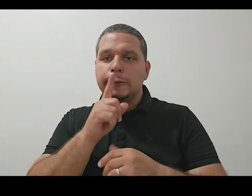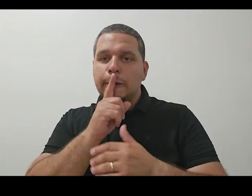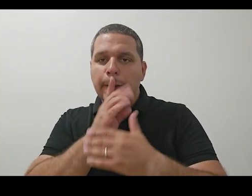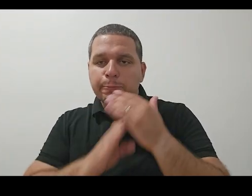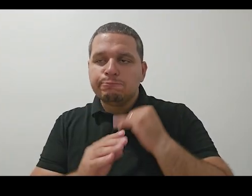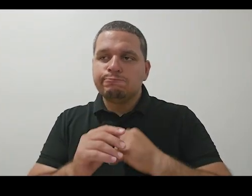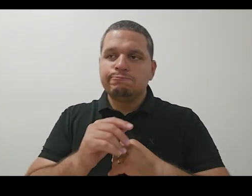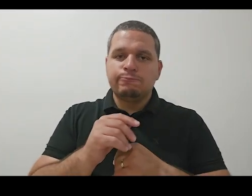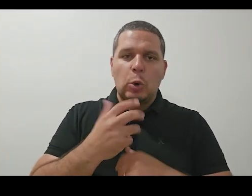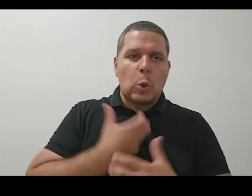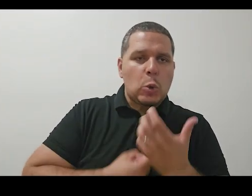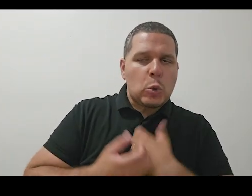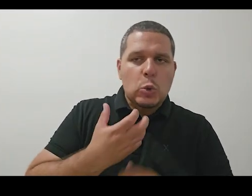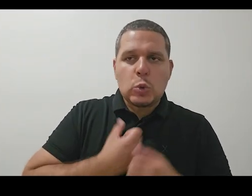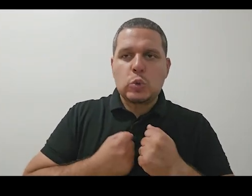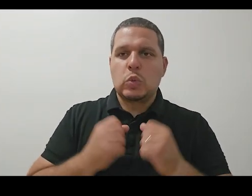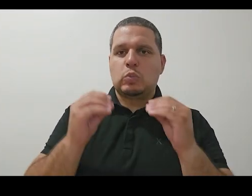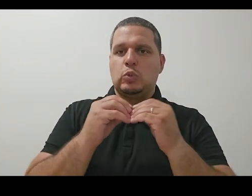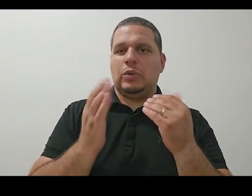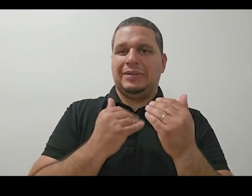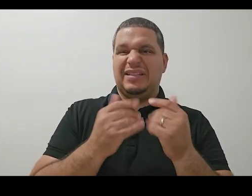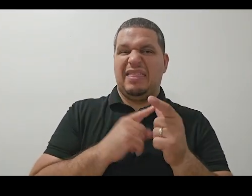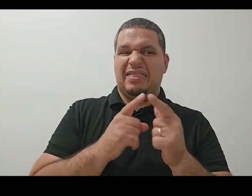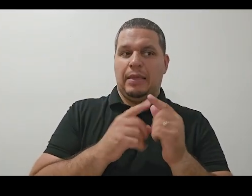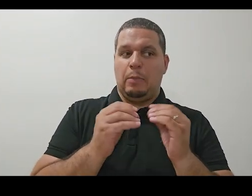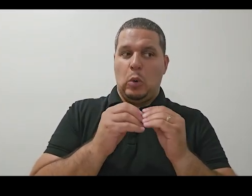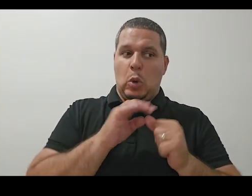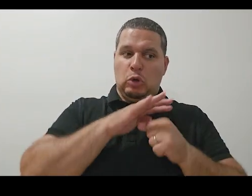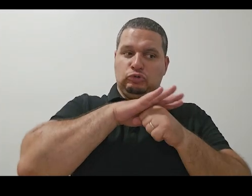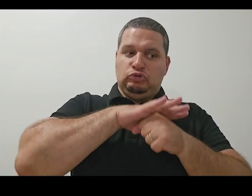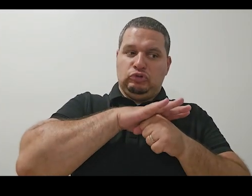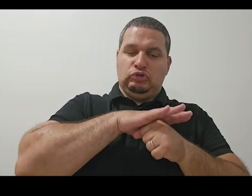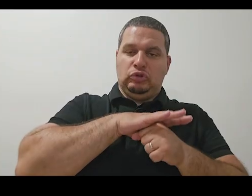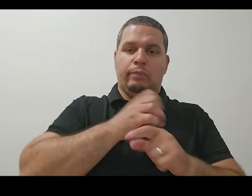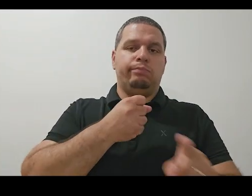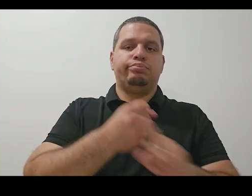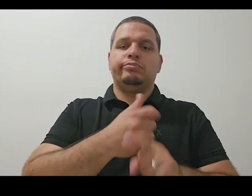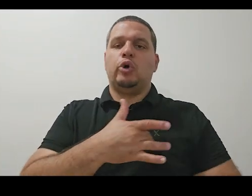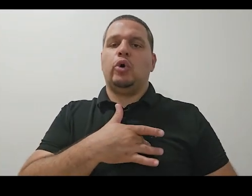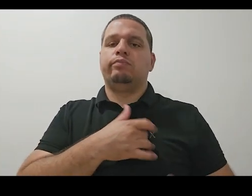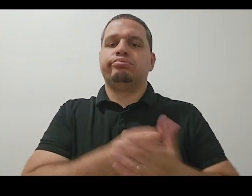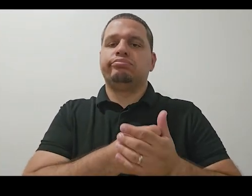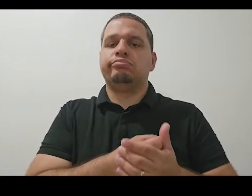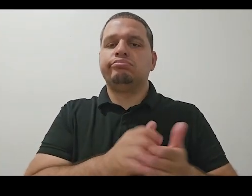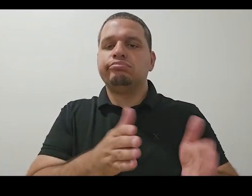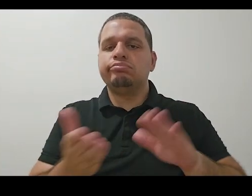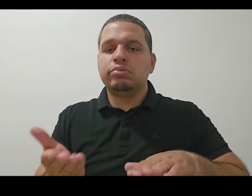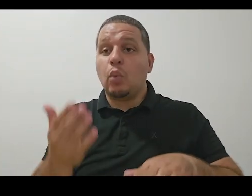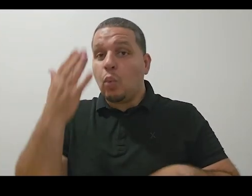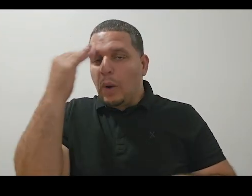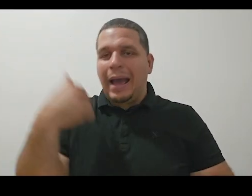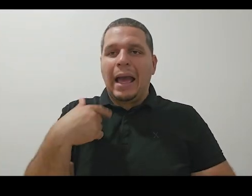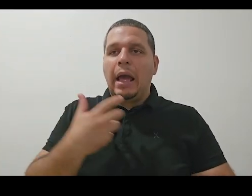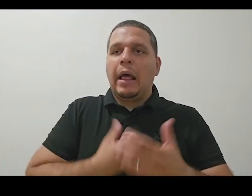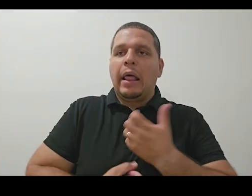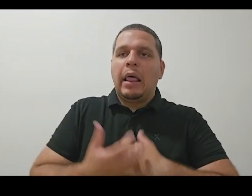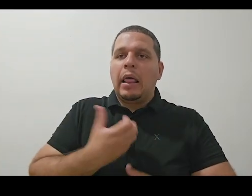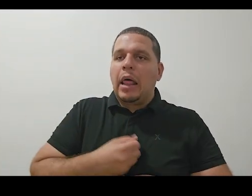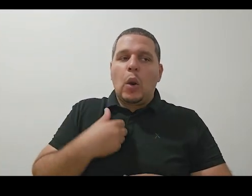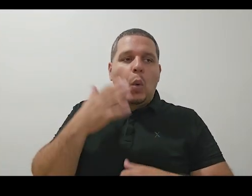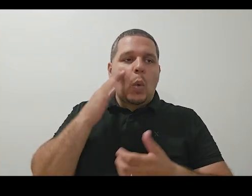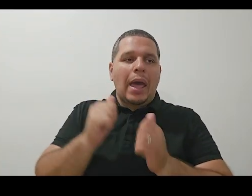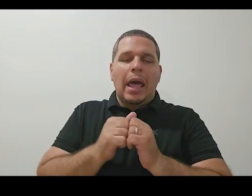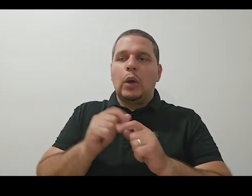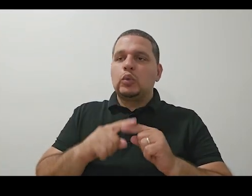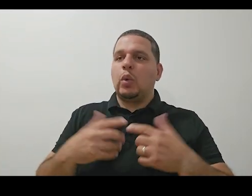easier to hold it in, get stressed, and have a heart attack because I didn't know how to speak. I didn't know how to